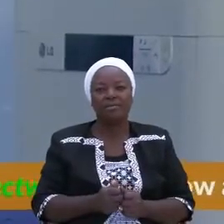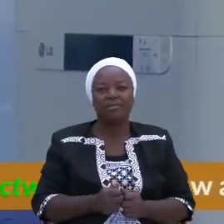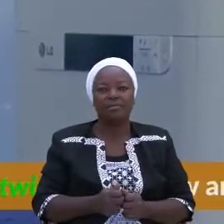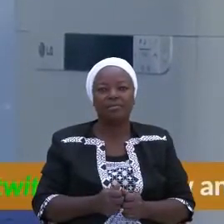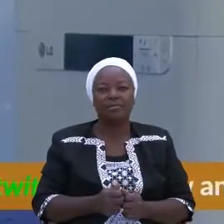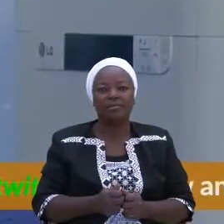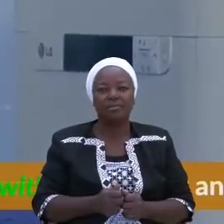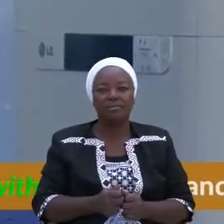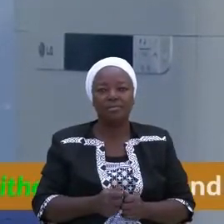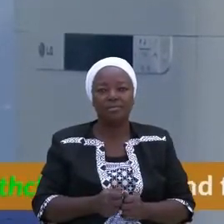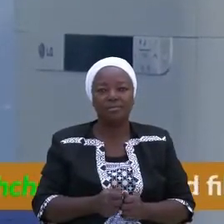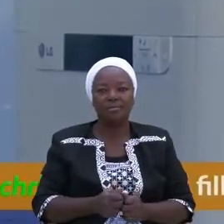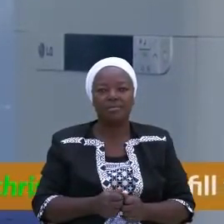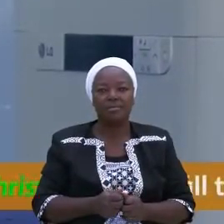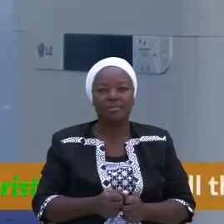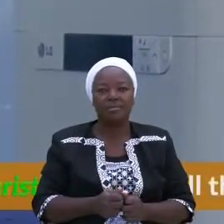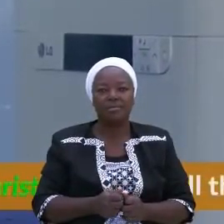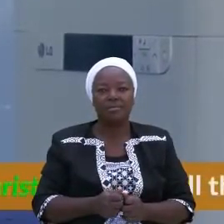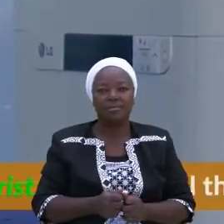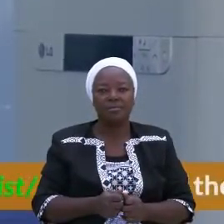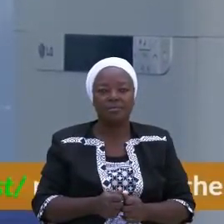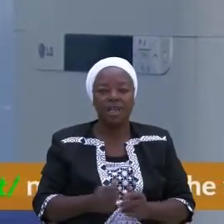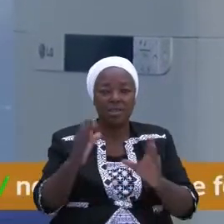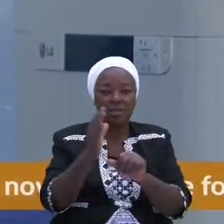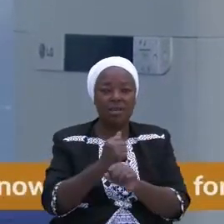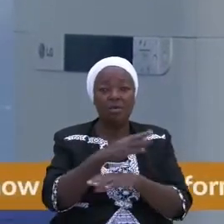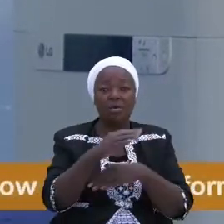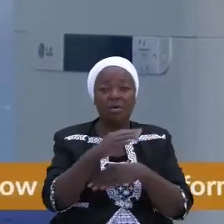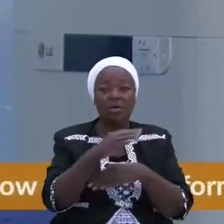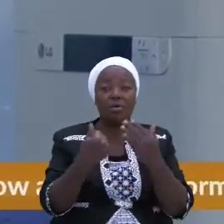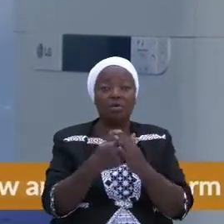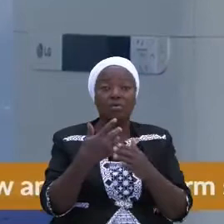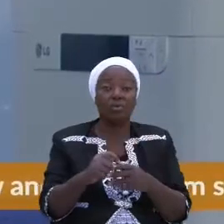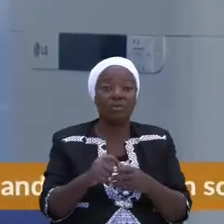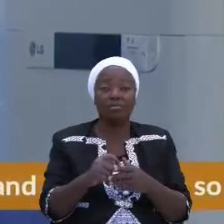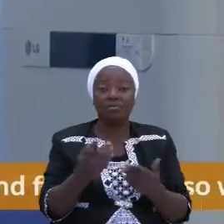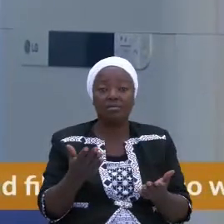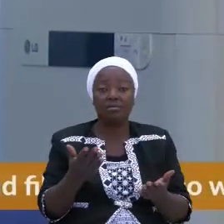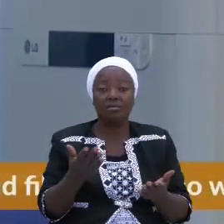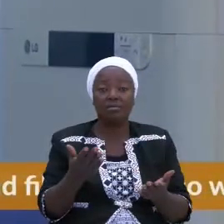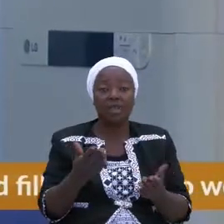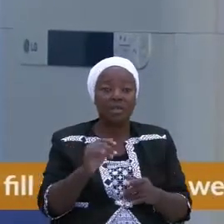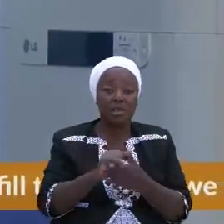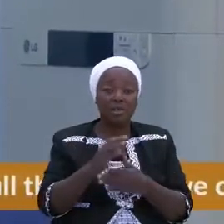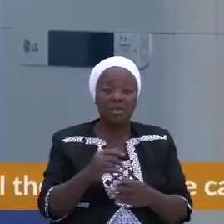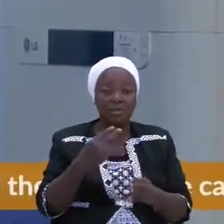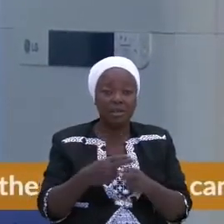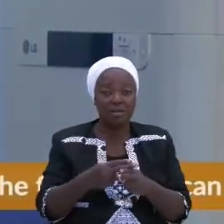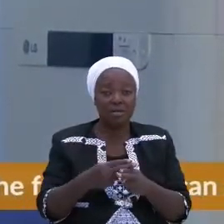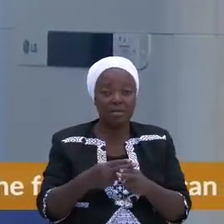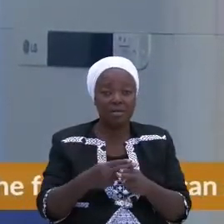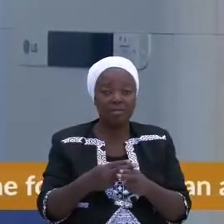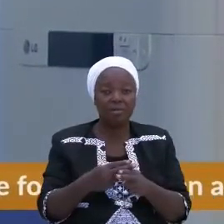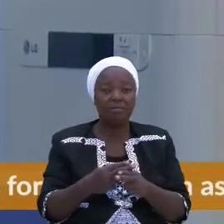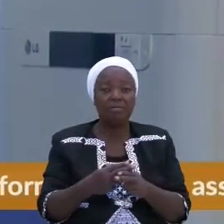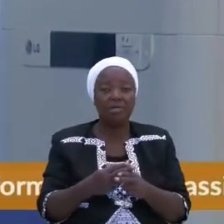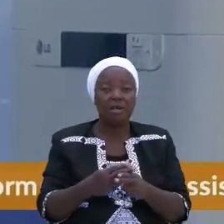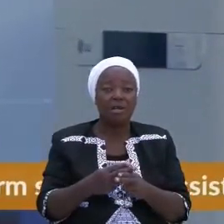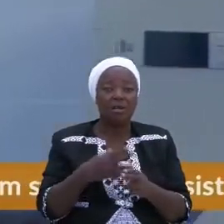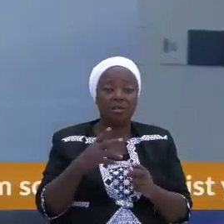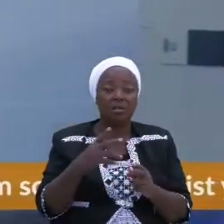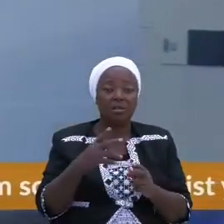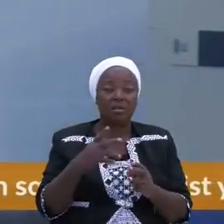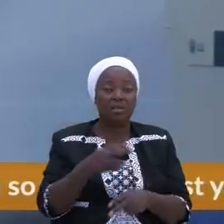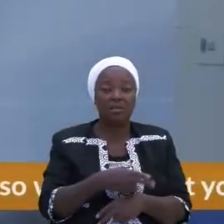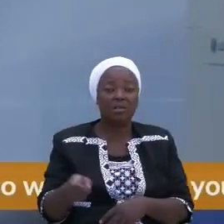take our the statistics the name the telephone number